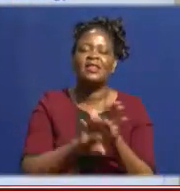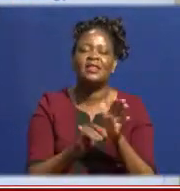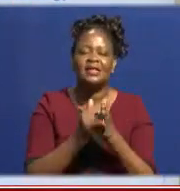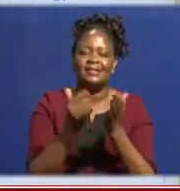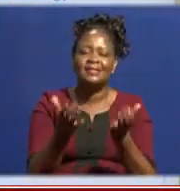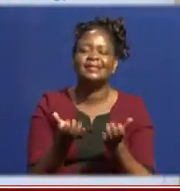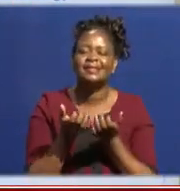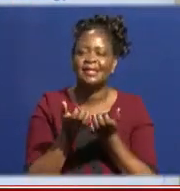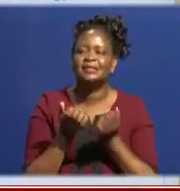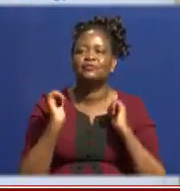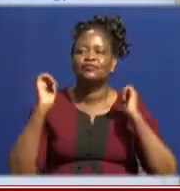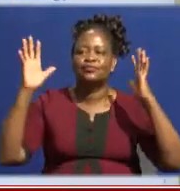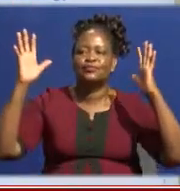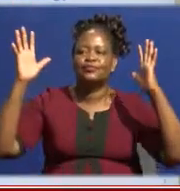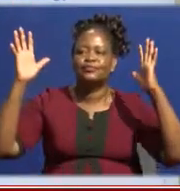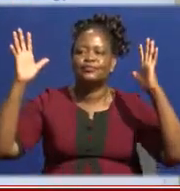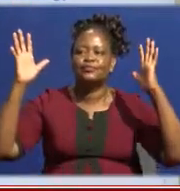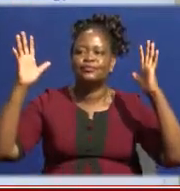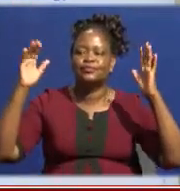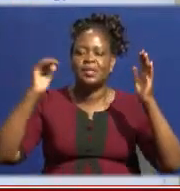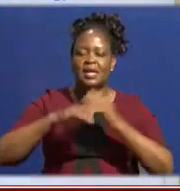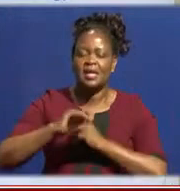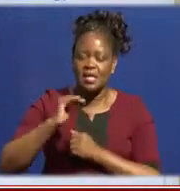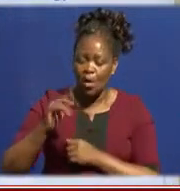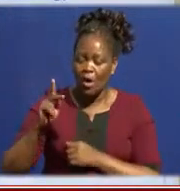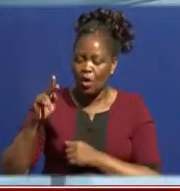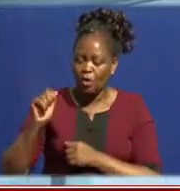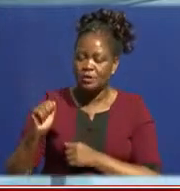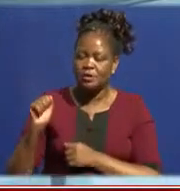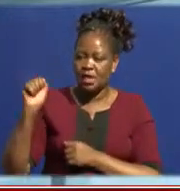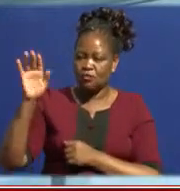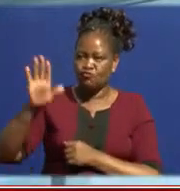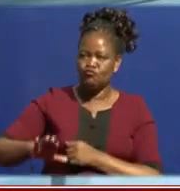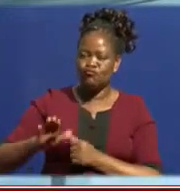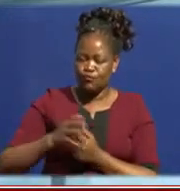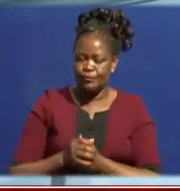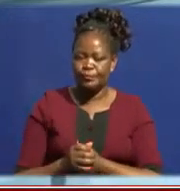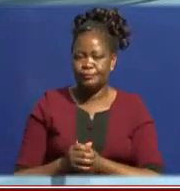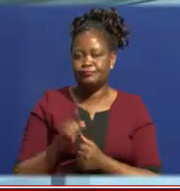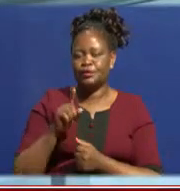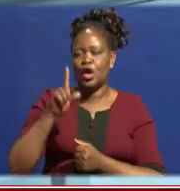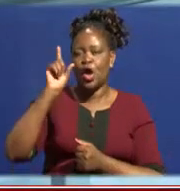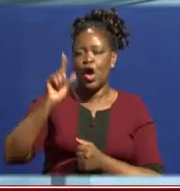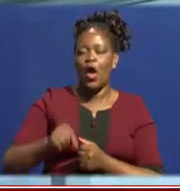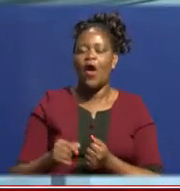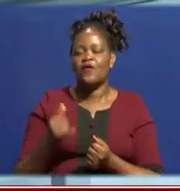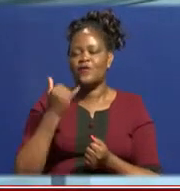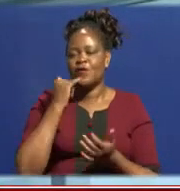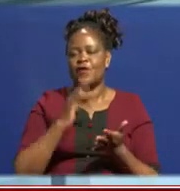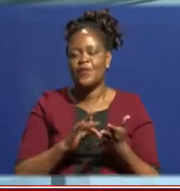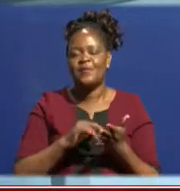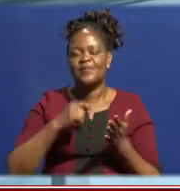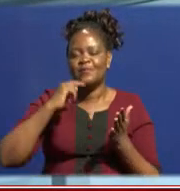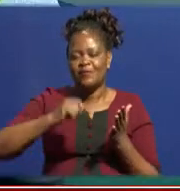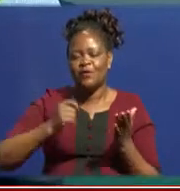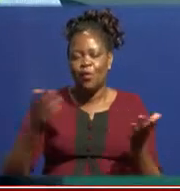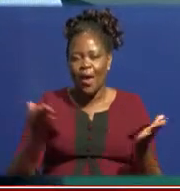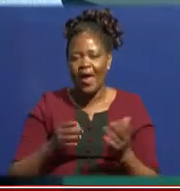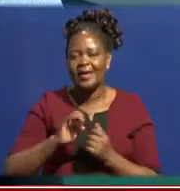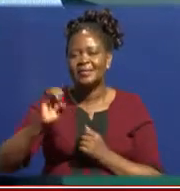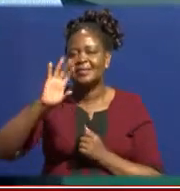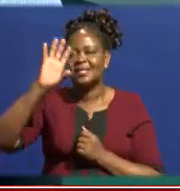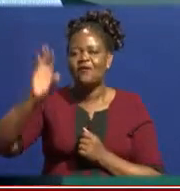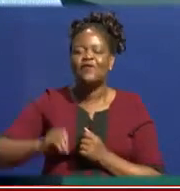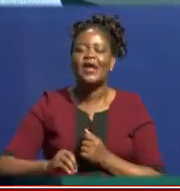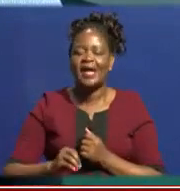infrastructure within our Konza Techno-polis. Already, affordable smartphones are being manufactured at the East